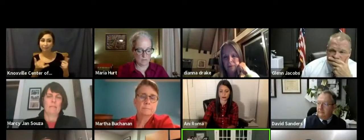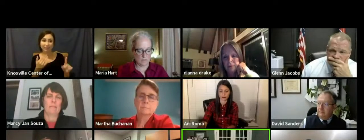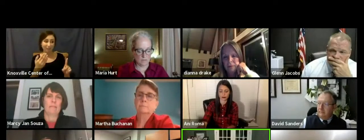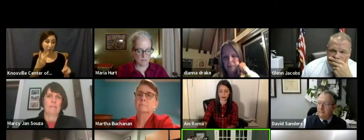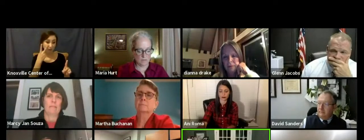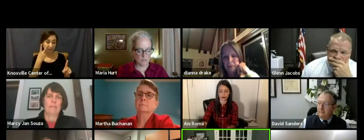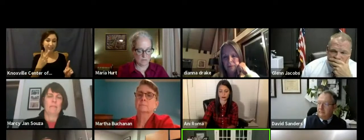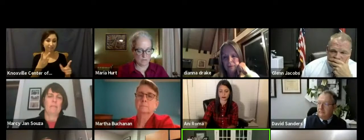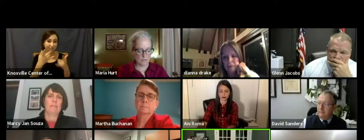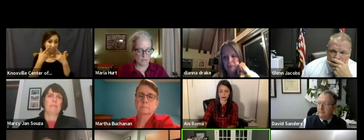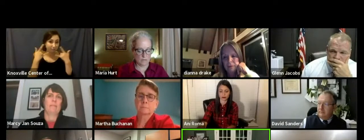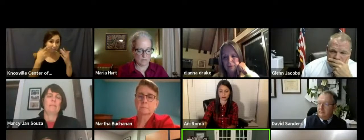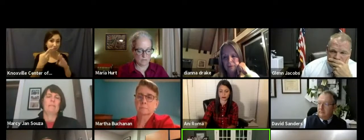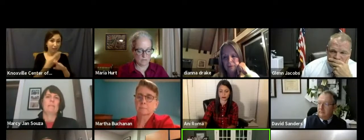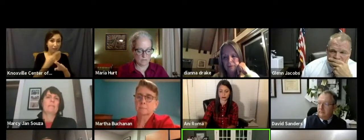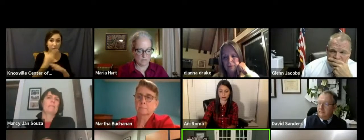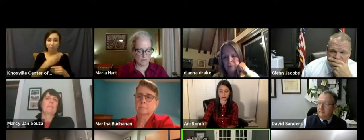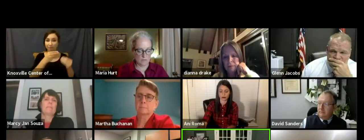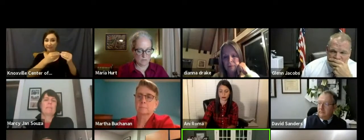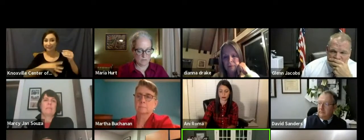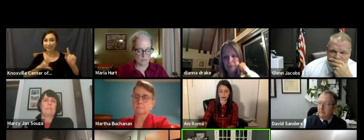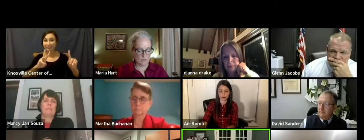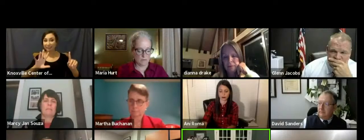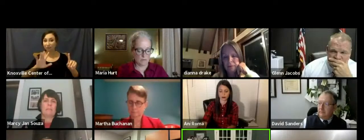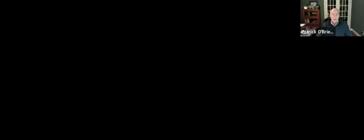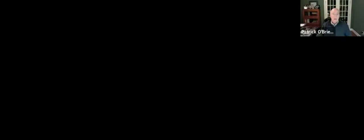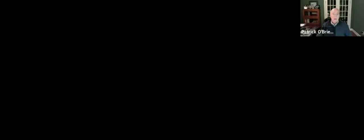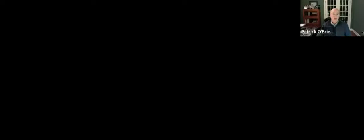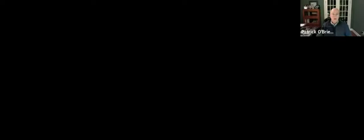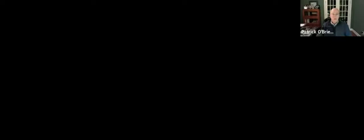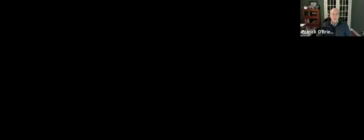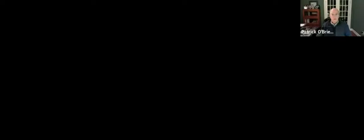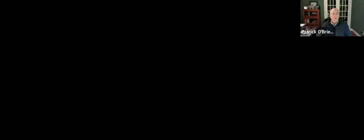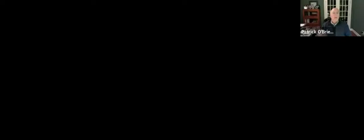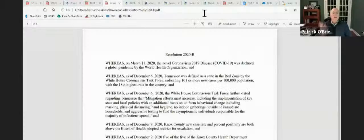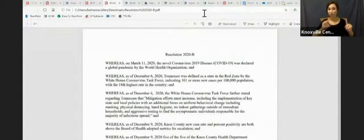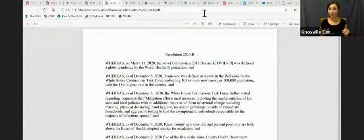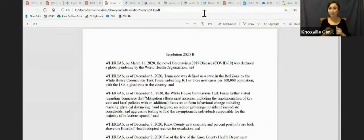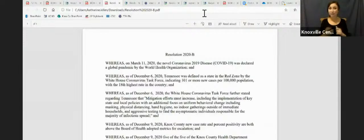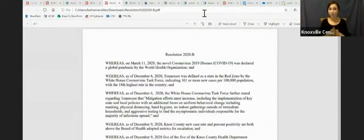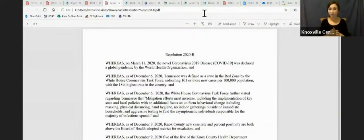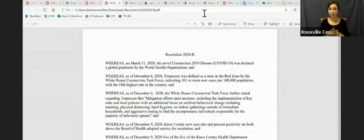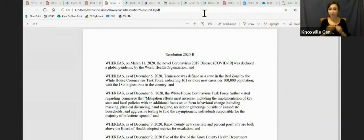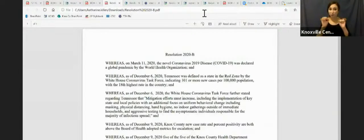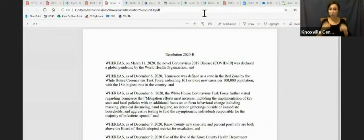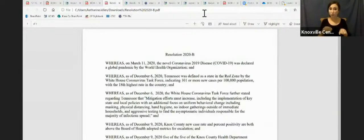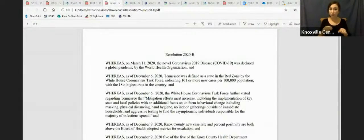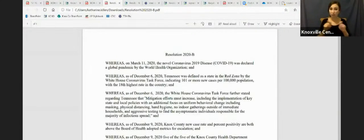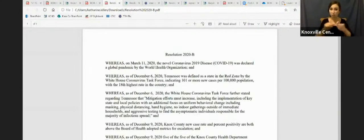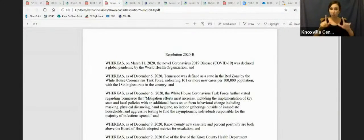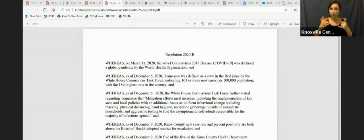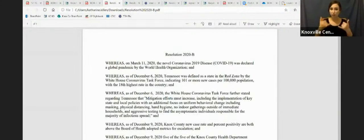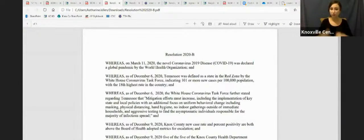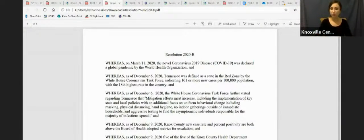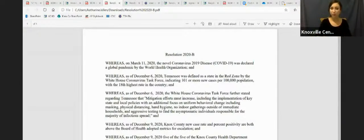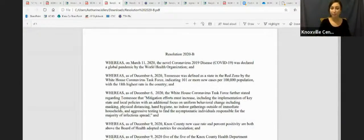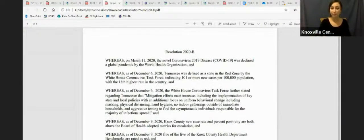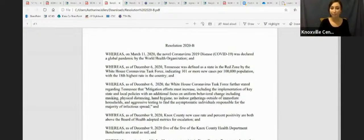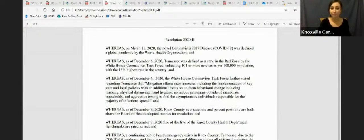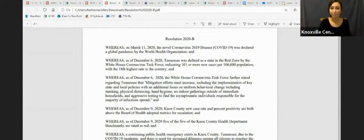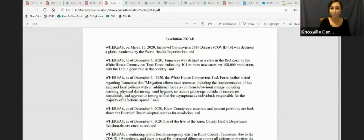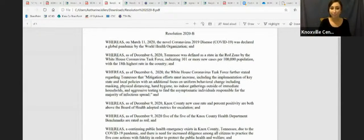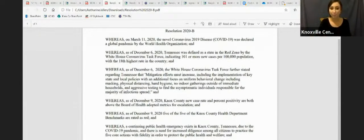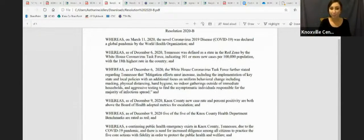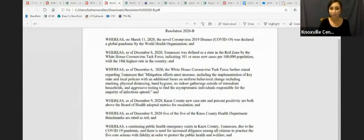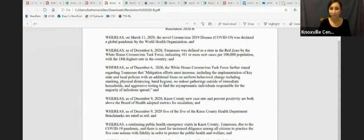use is listed at 65%. Let's go ahead and pull that up and we can see here.